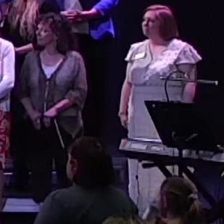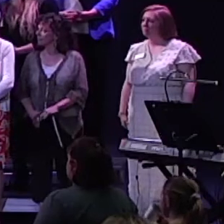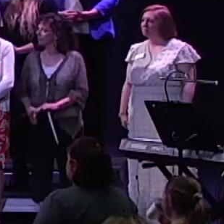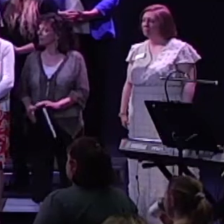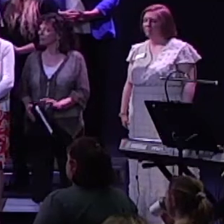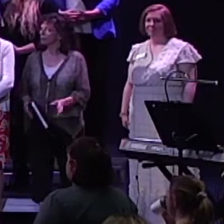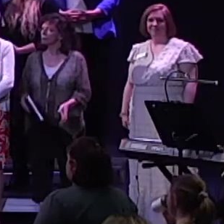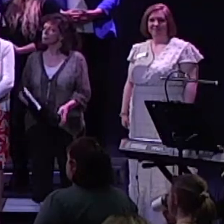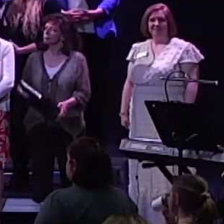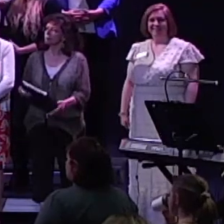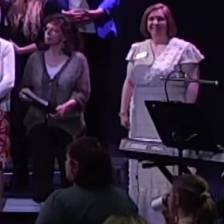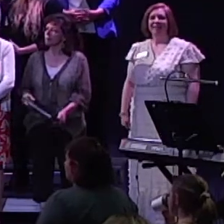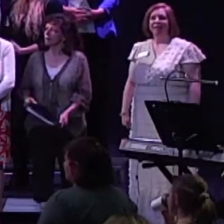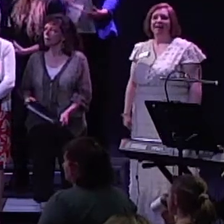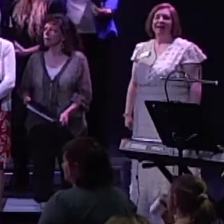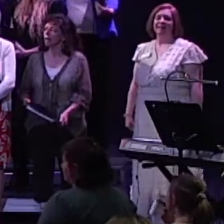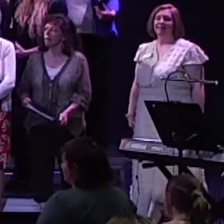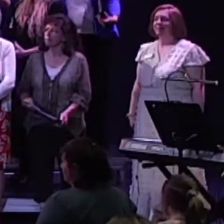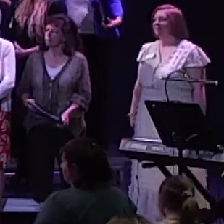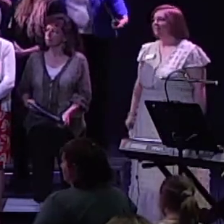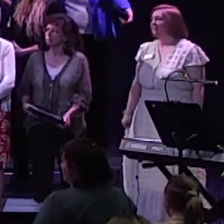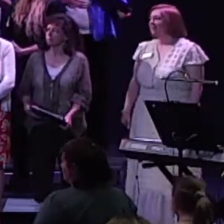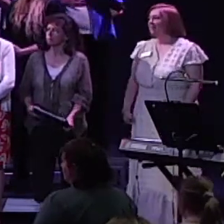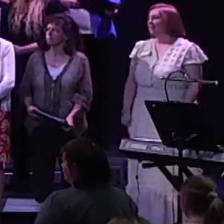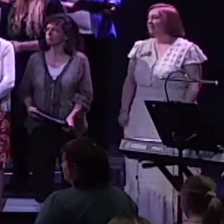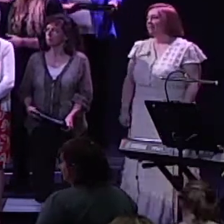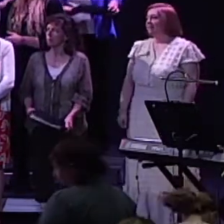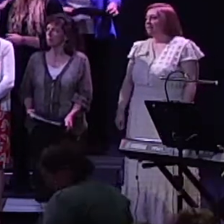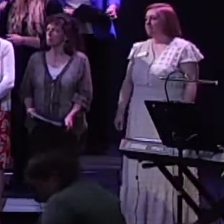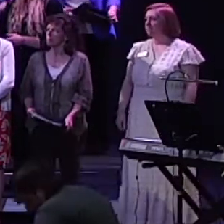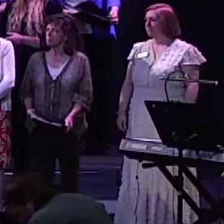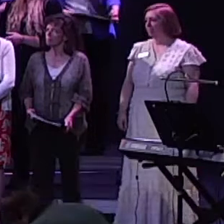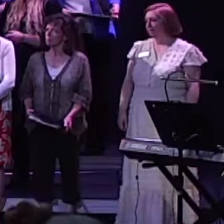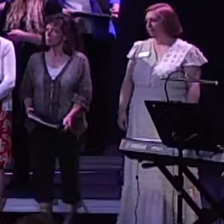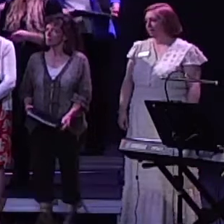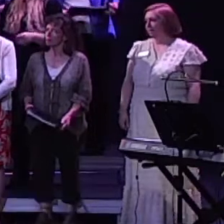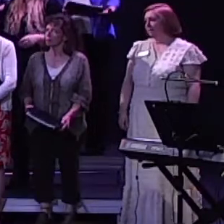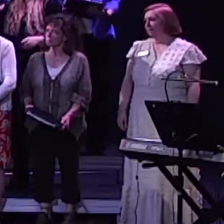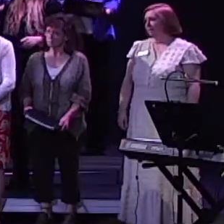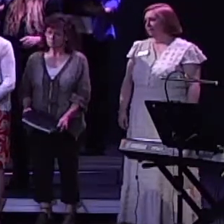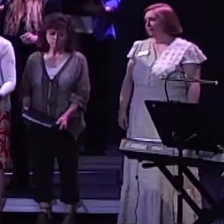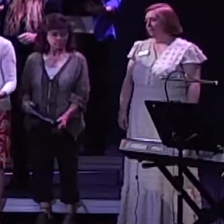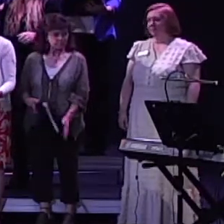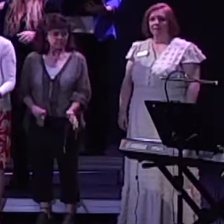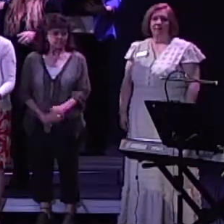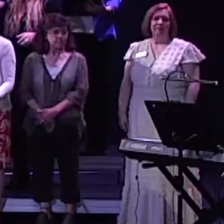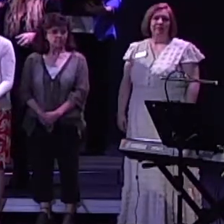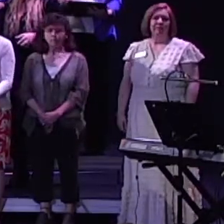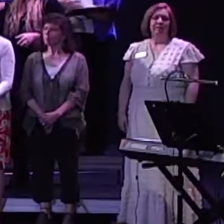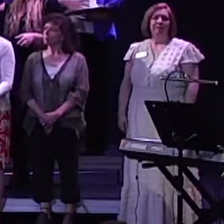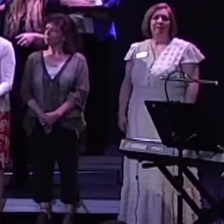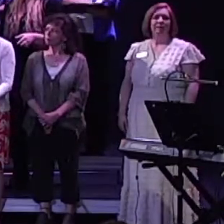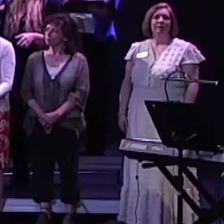Said, amen, amen. You may be seated. Good morning once again and